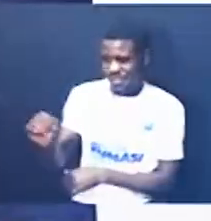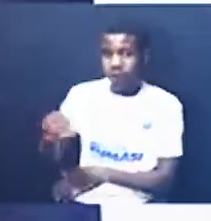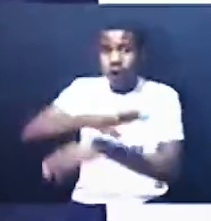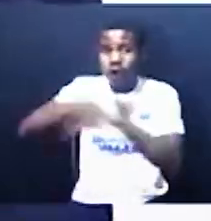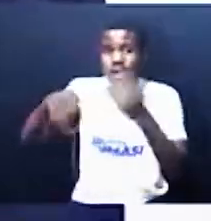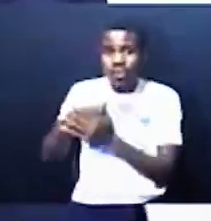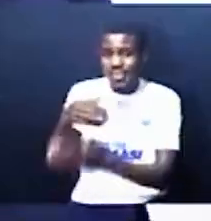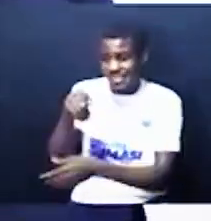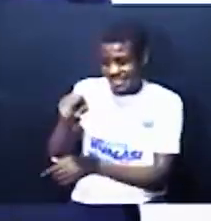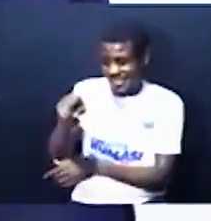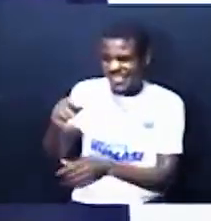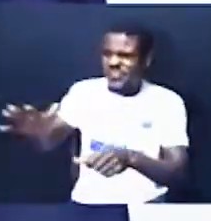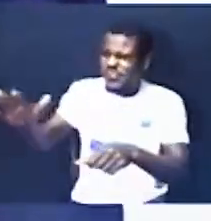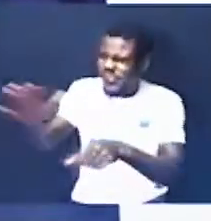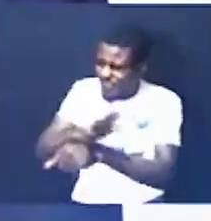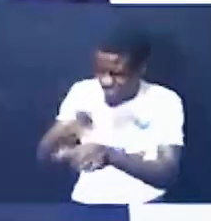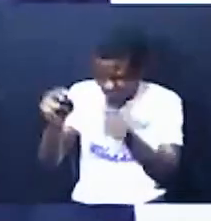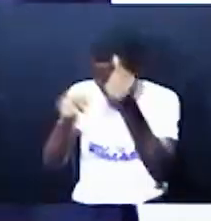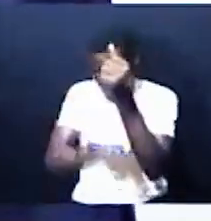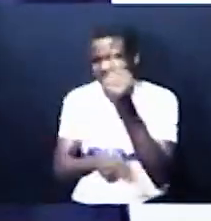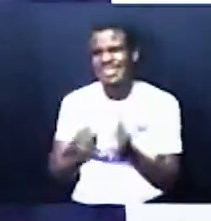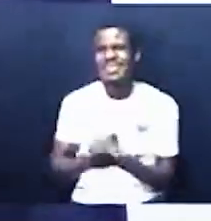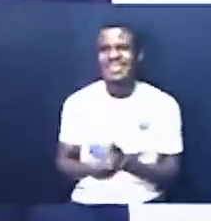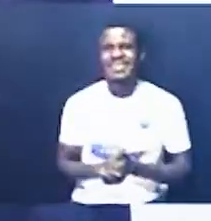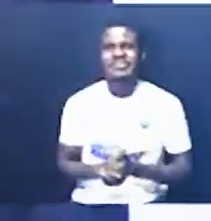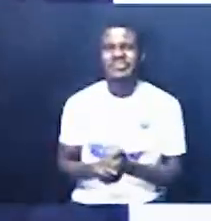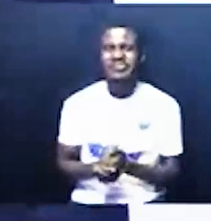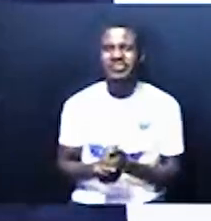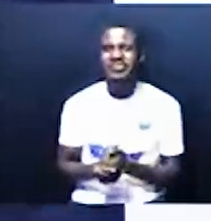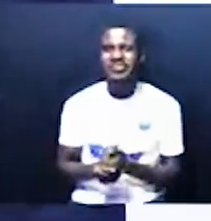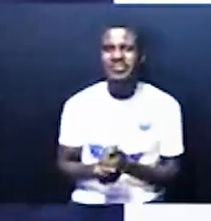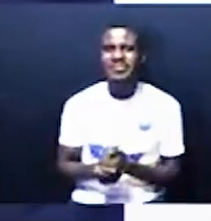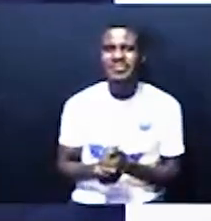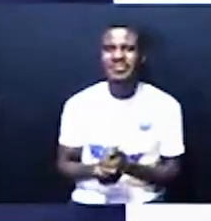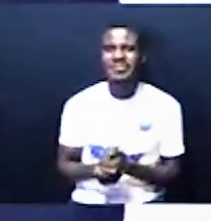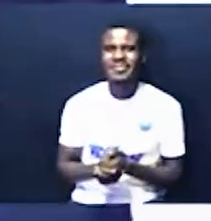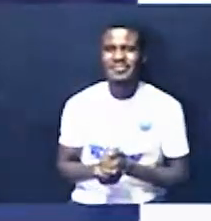his fullness dwell in him. So